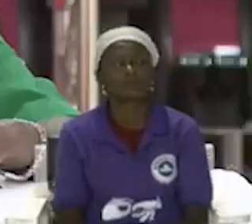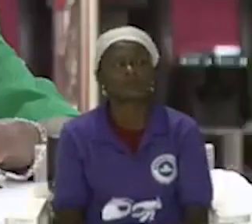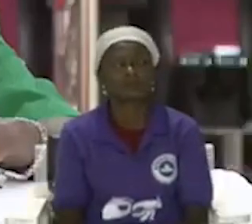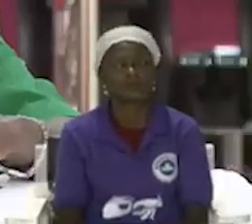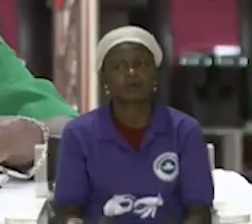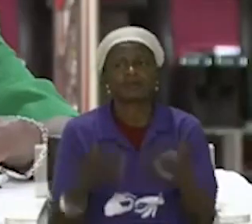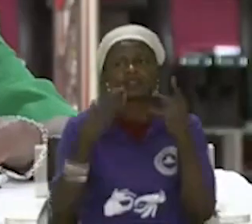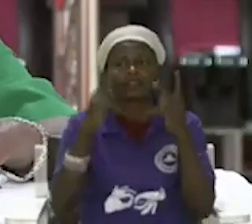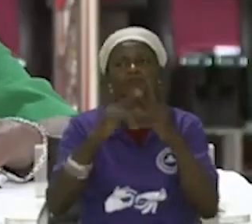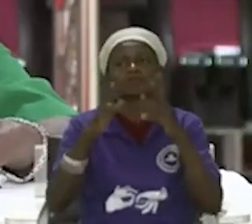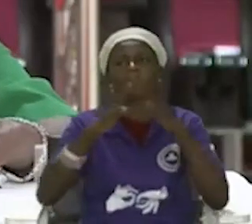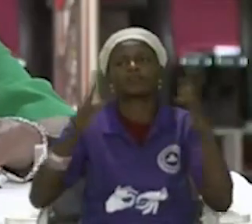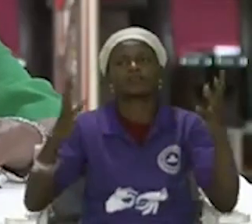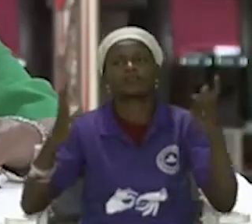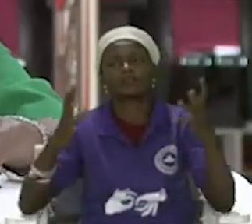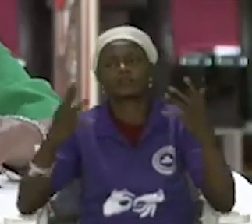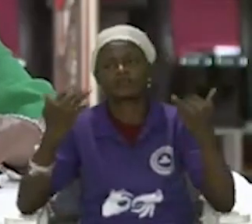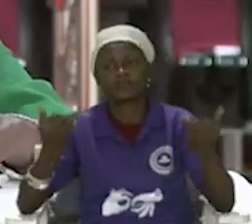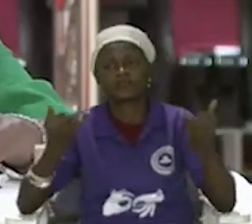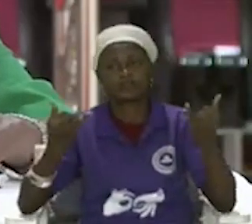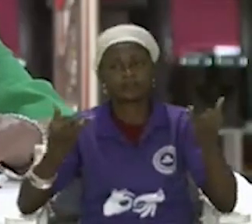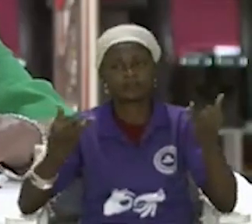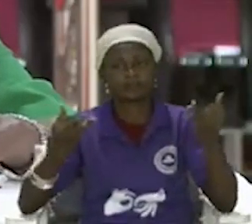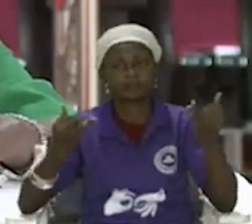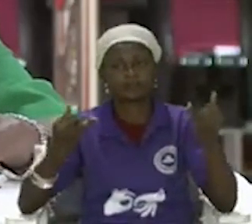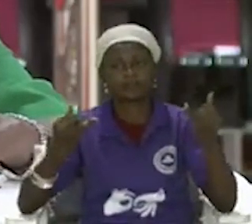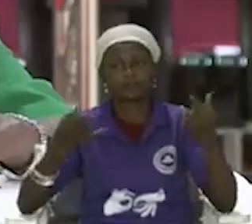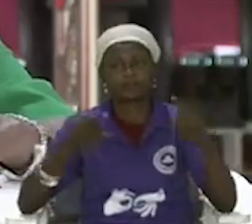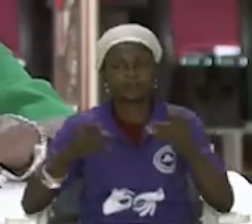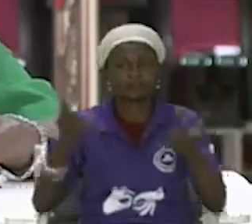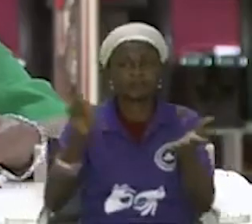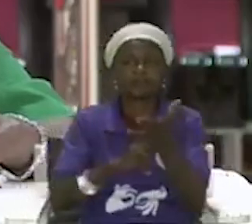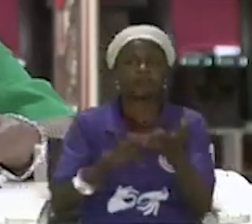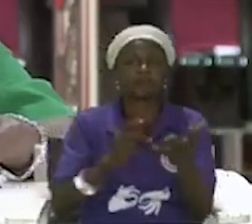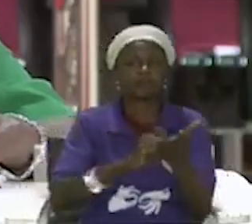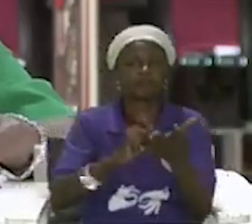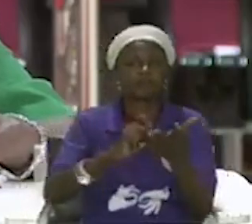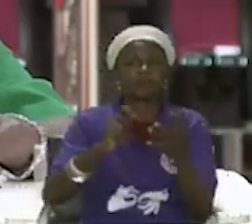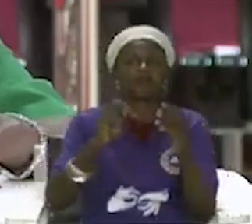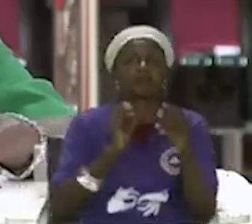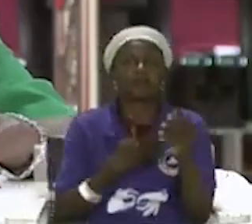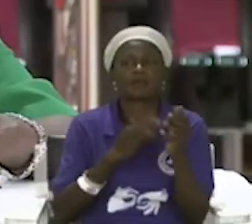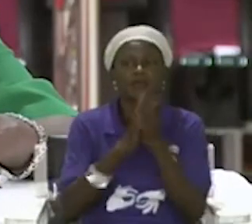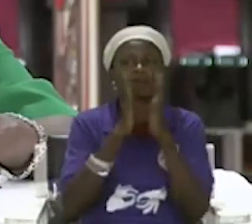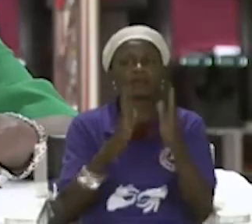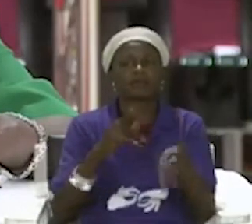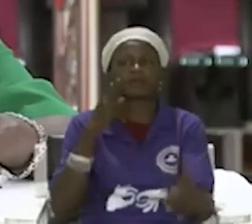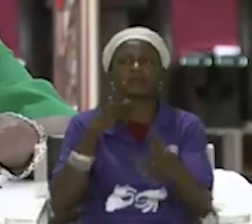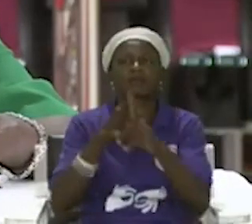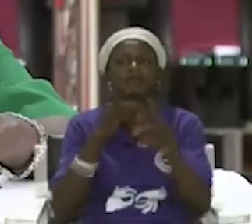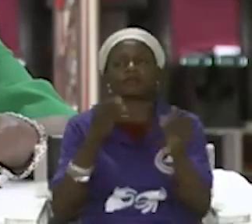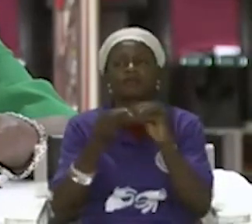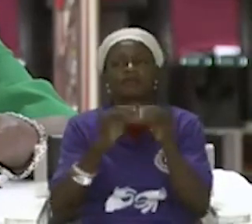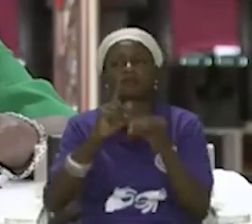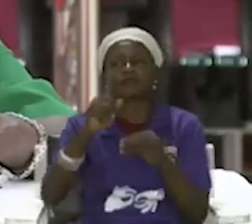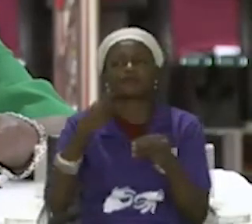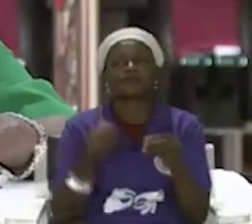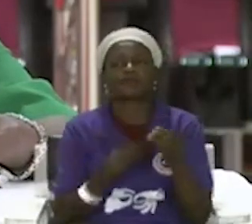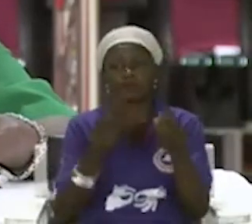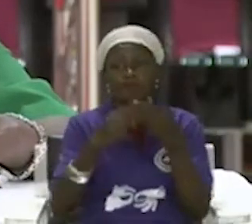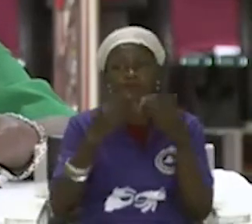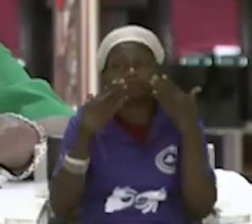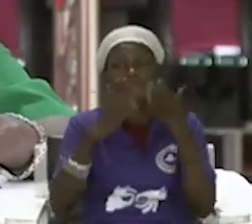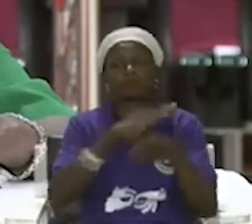Thank you very much. Now, maybe we'll quickly write down our prayer points. Number one, we want to thank